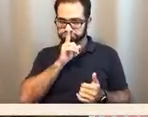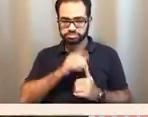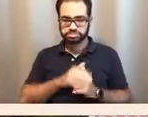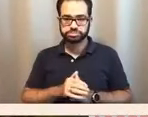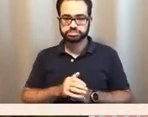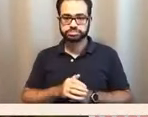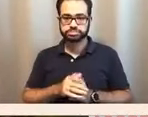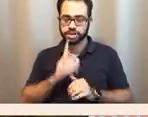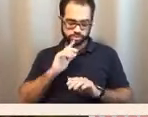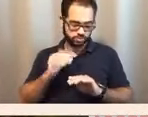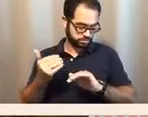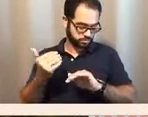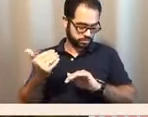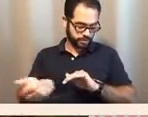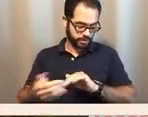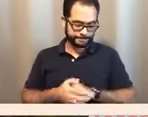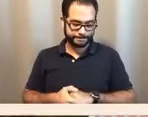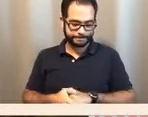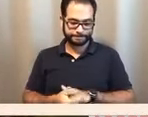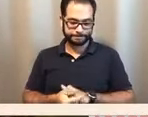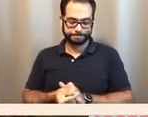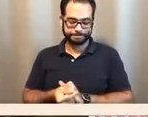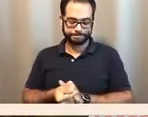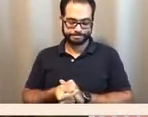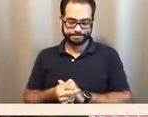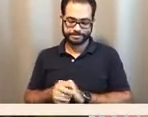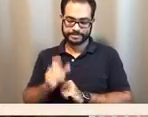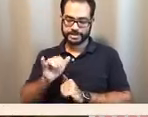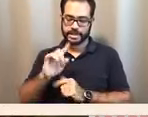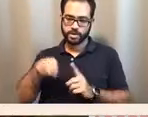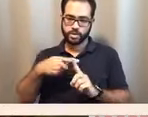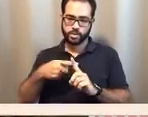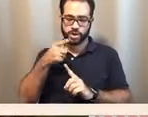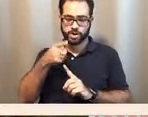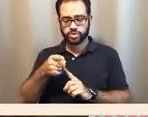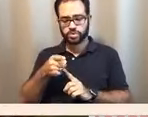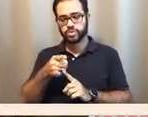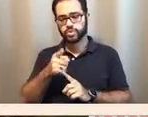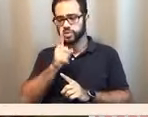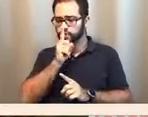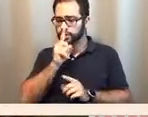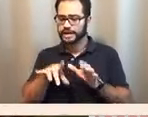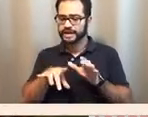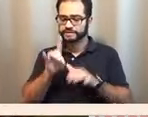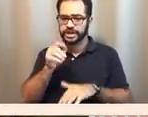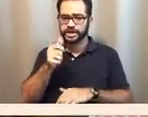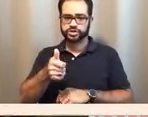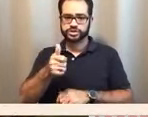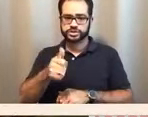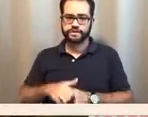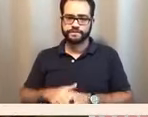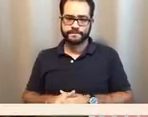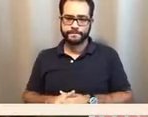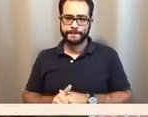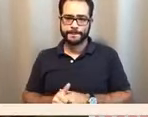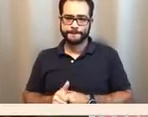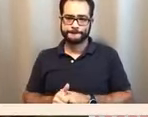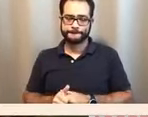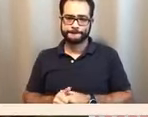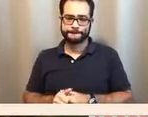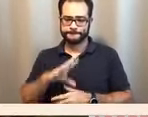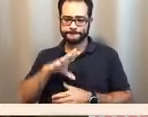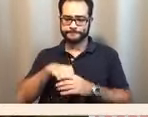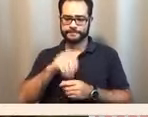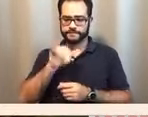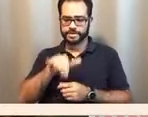on. And that's when you truly find yourself in that place where you can